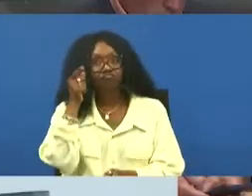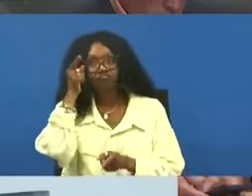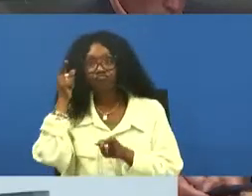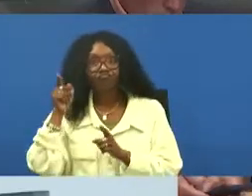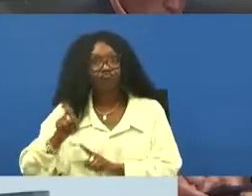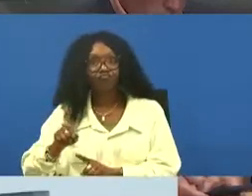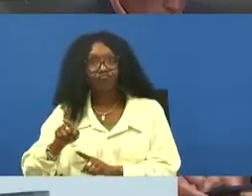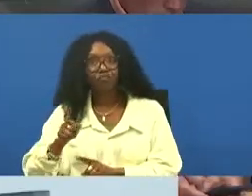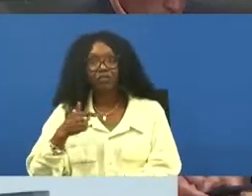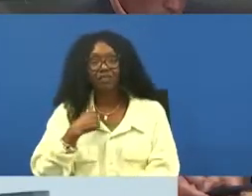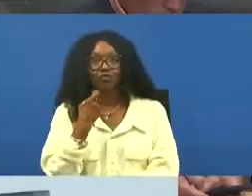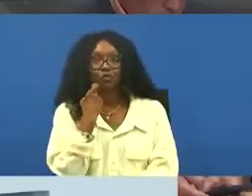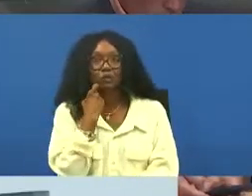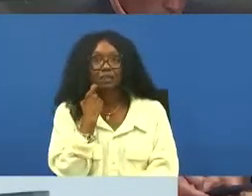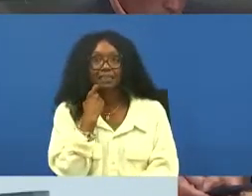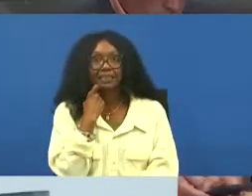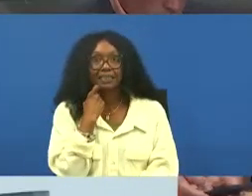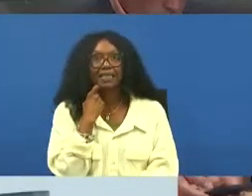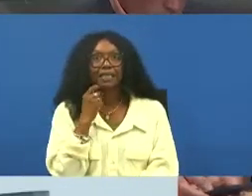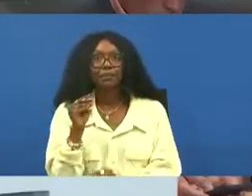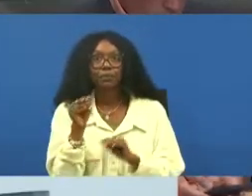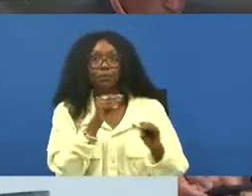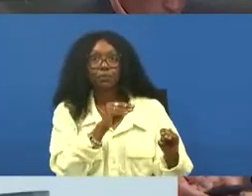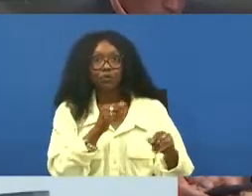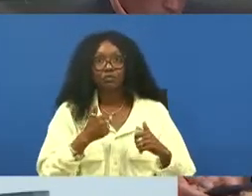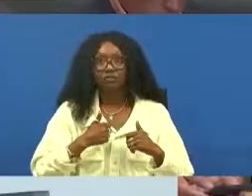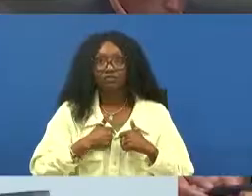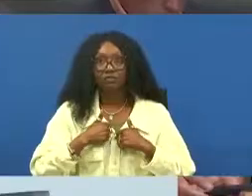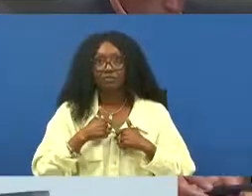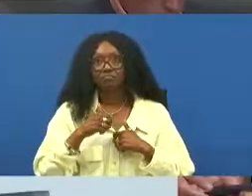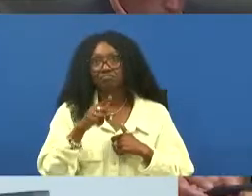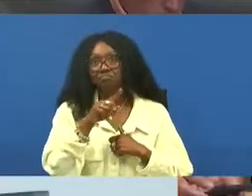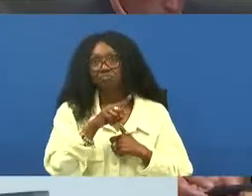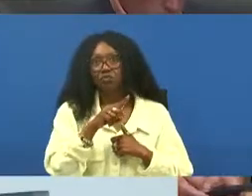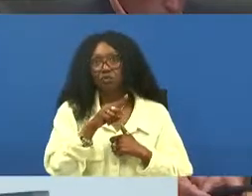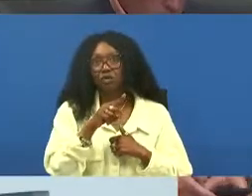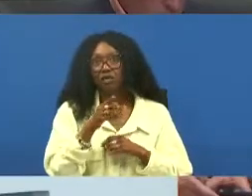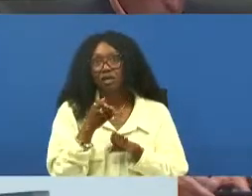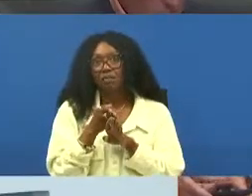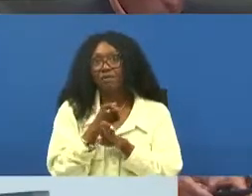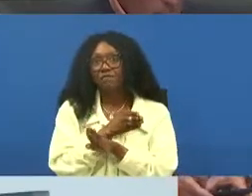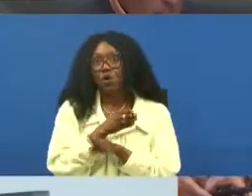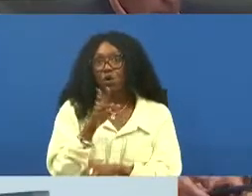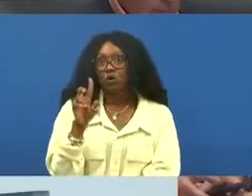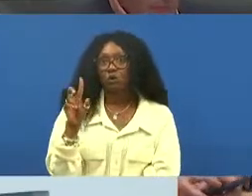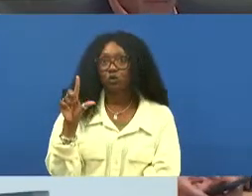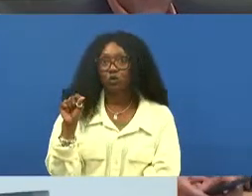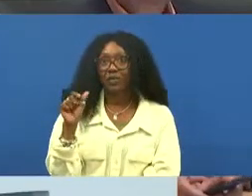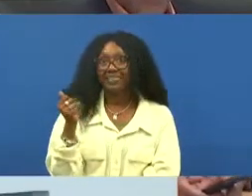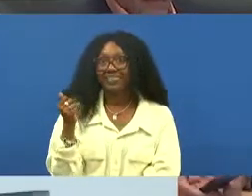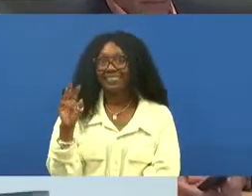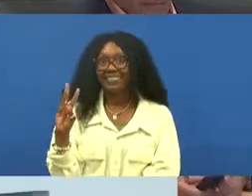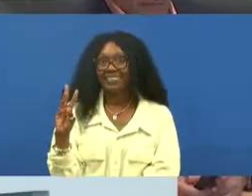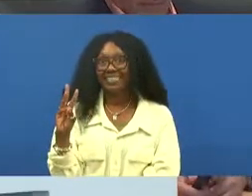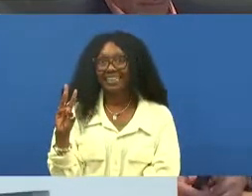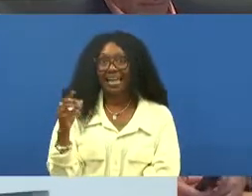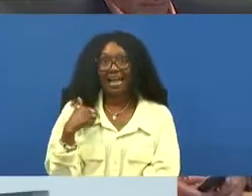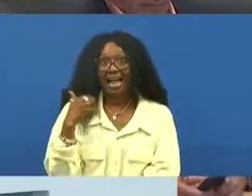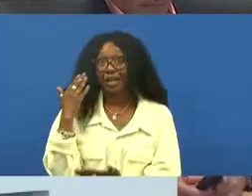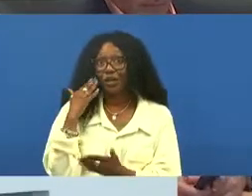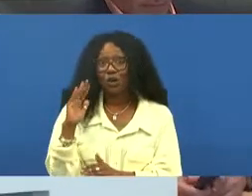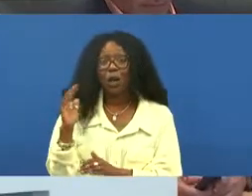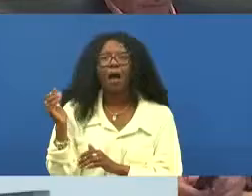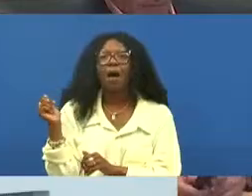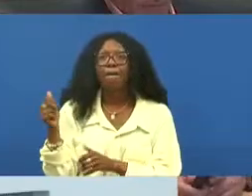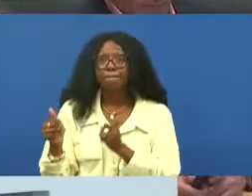I'm a more recent resident. I moved there, bought the house right before 2016, didn't know what was coming. But most of my neighbors